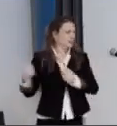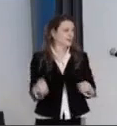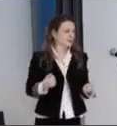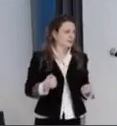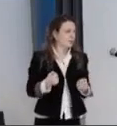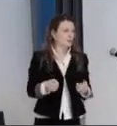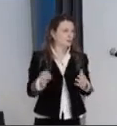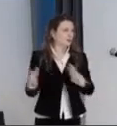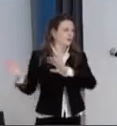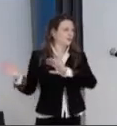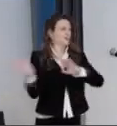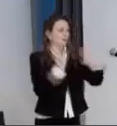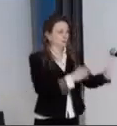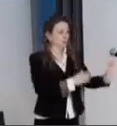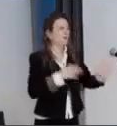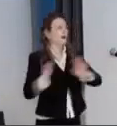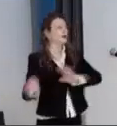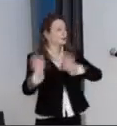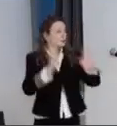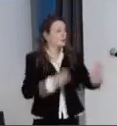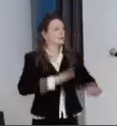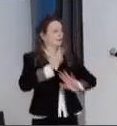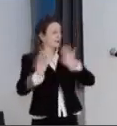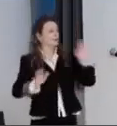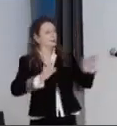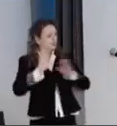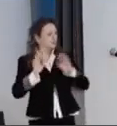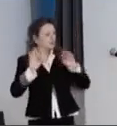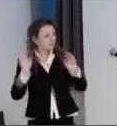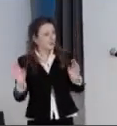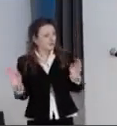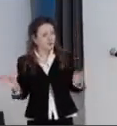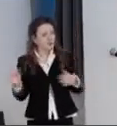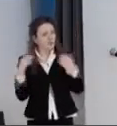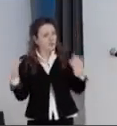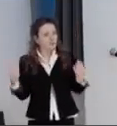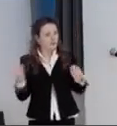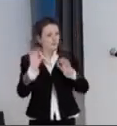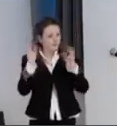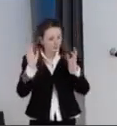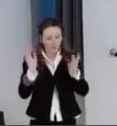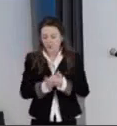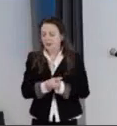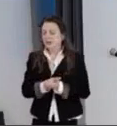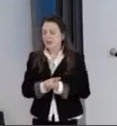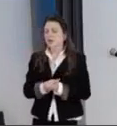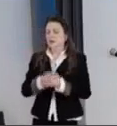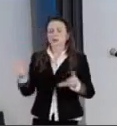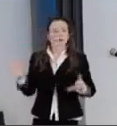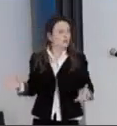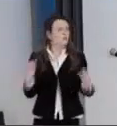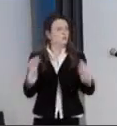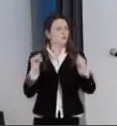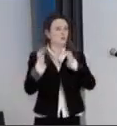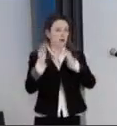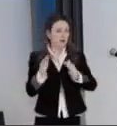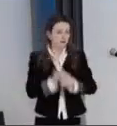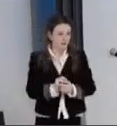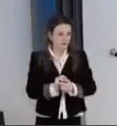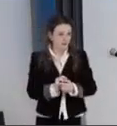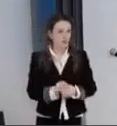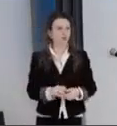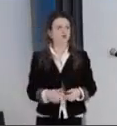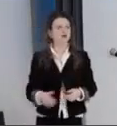looked like pheasant claws, which is something he didn't do. He lacquered them, he did other, like, very, very, very skillful things, but not